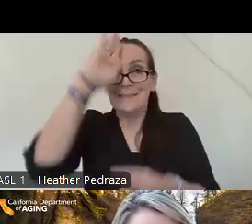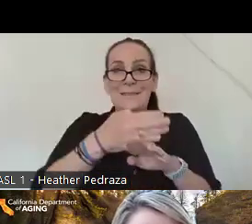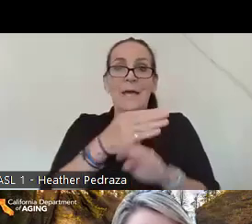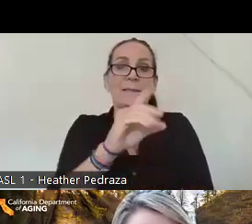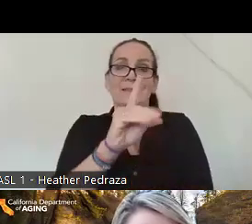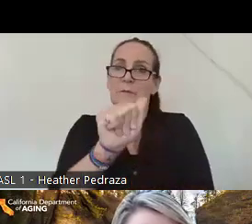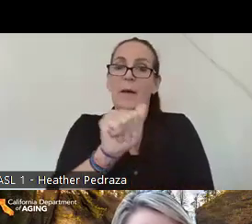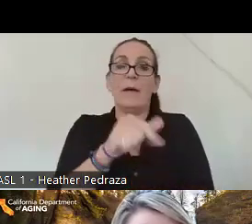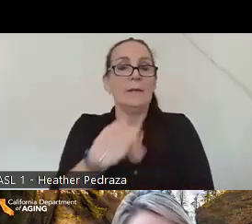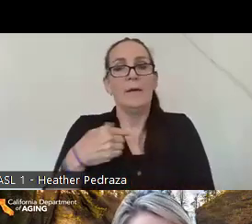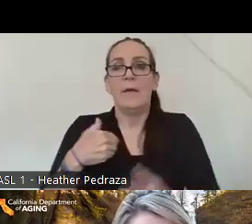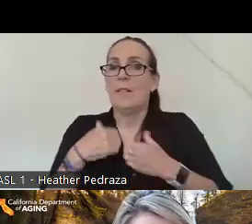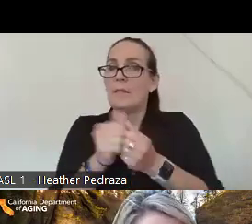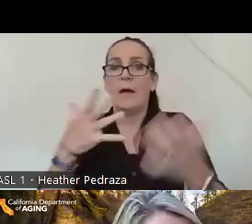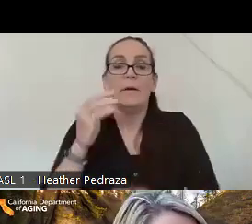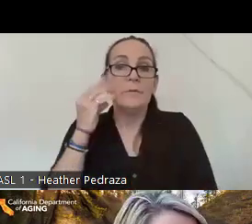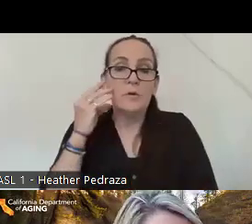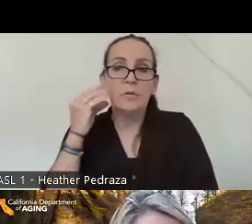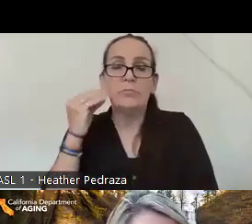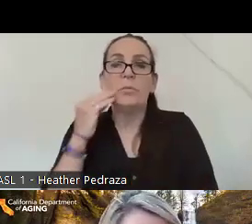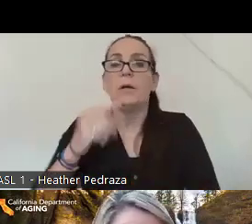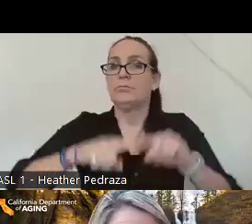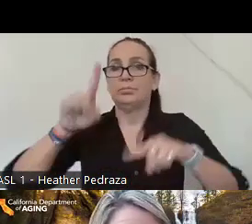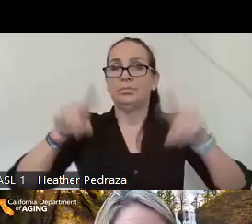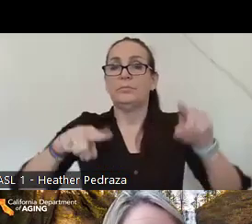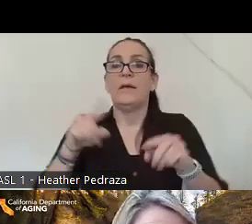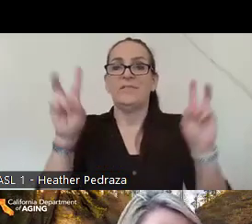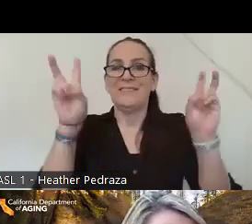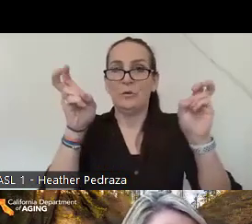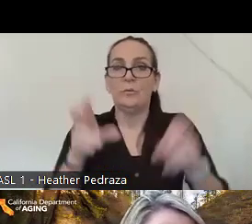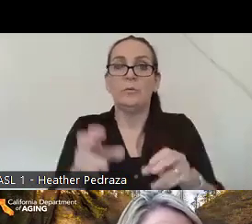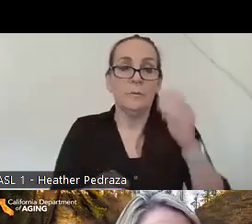experience navigating a range of issues in our system. Next slide, please.